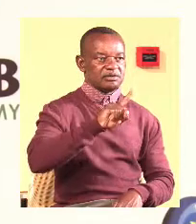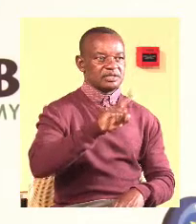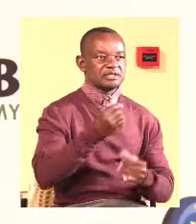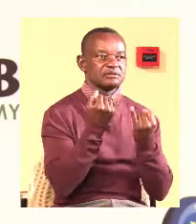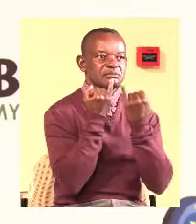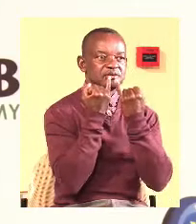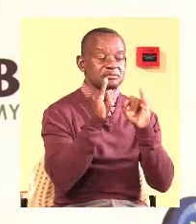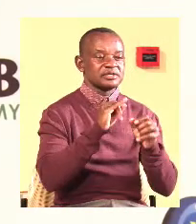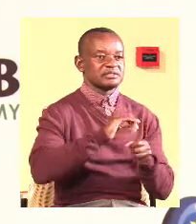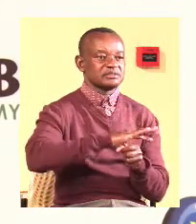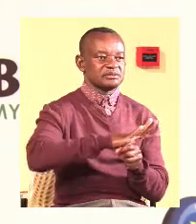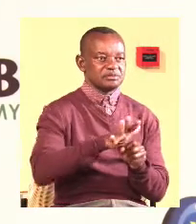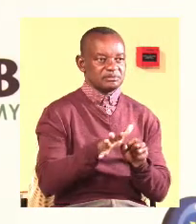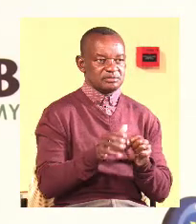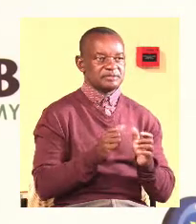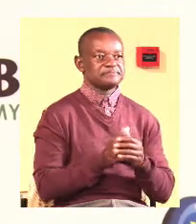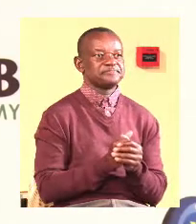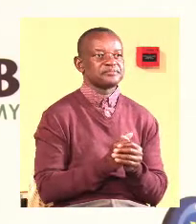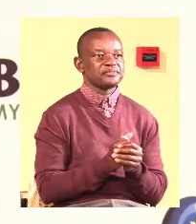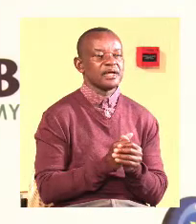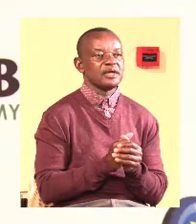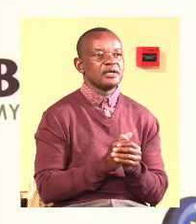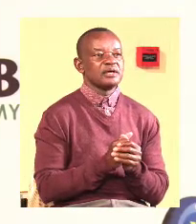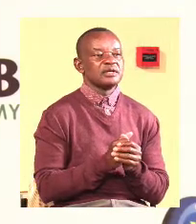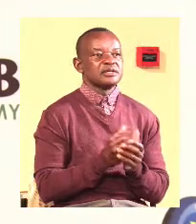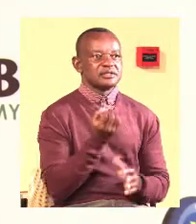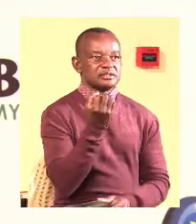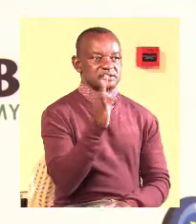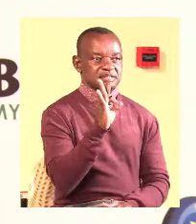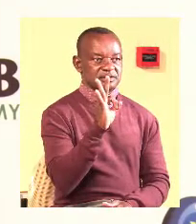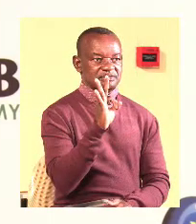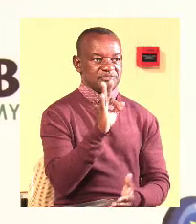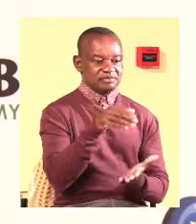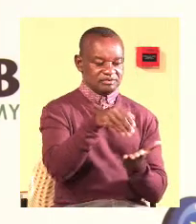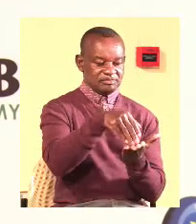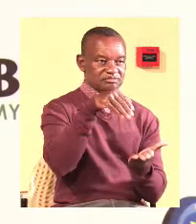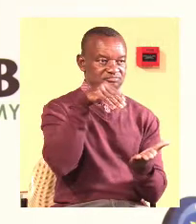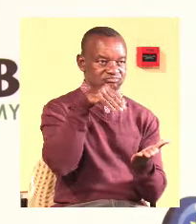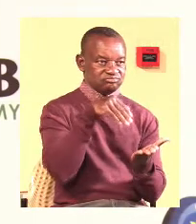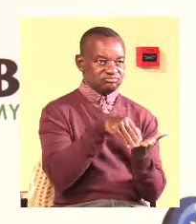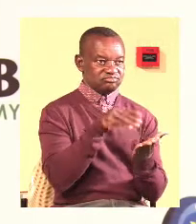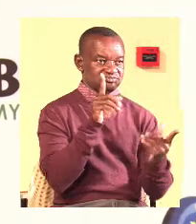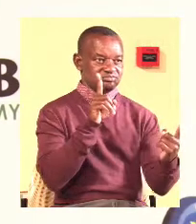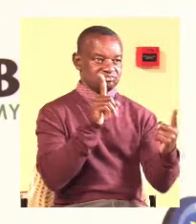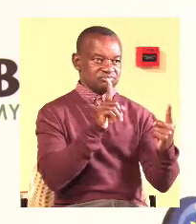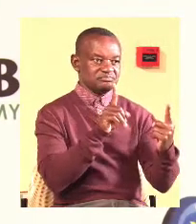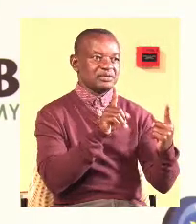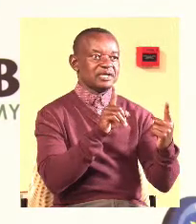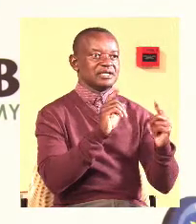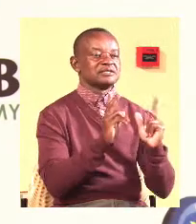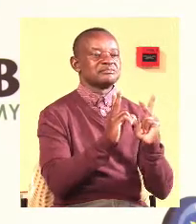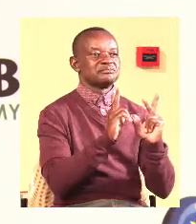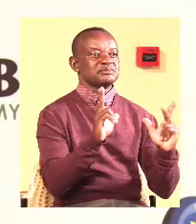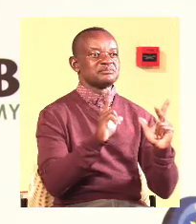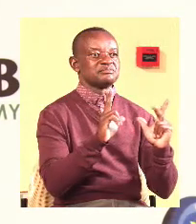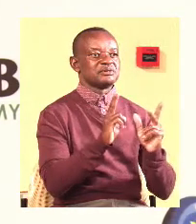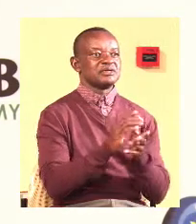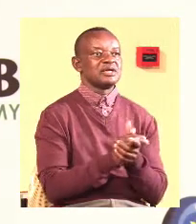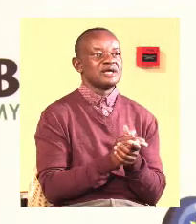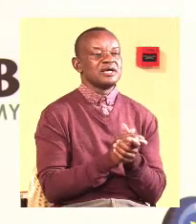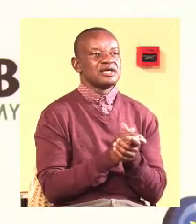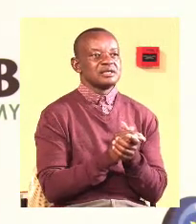when they get to the community, they give the facts, they give the correct information. And of course, it's ongoing